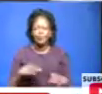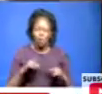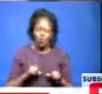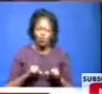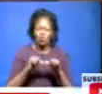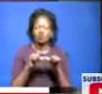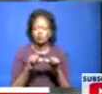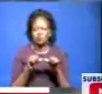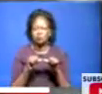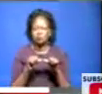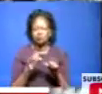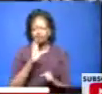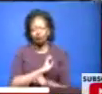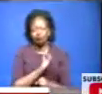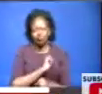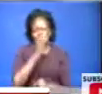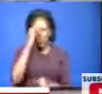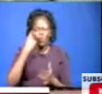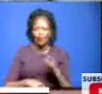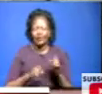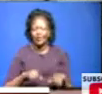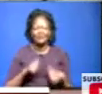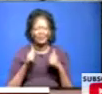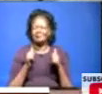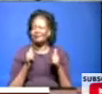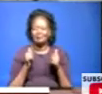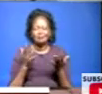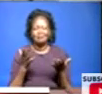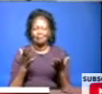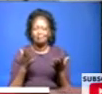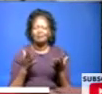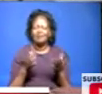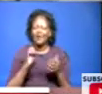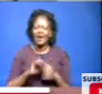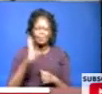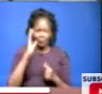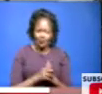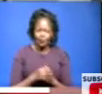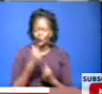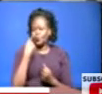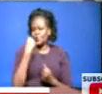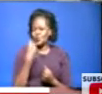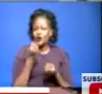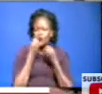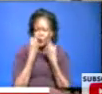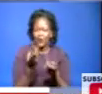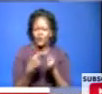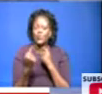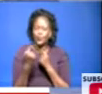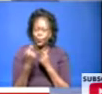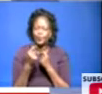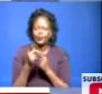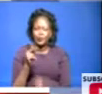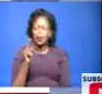pockets as the cost of living continues to surge. According to the latest data from the Kenya National Bureau of Statistics,